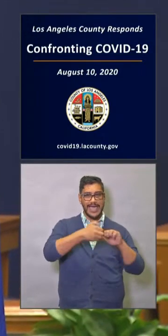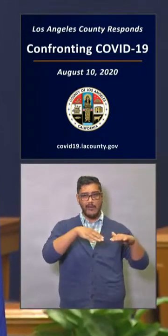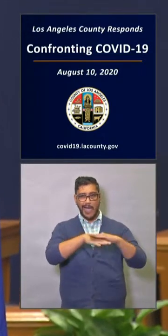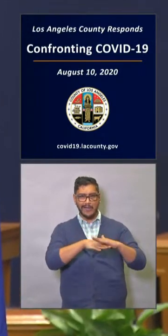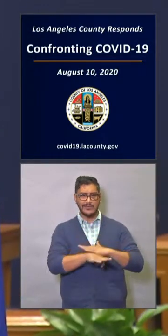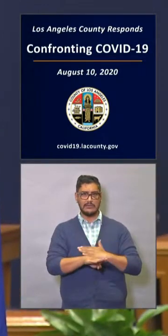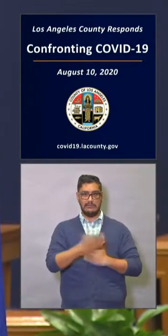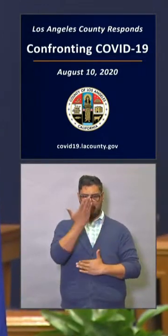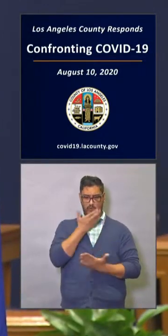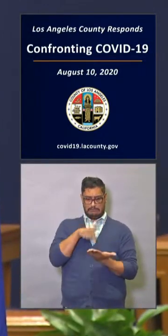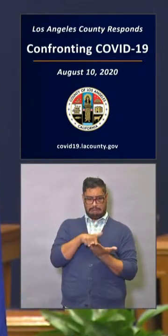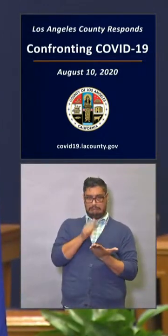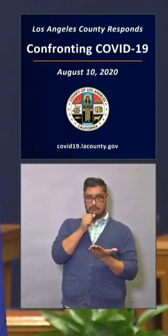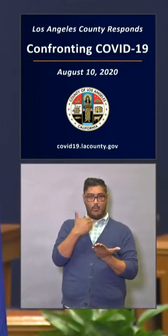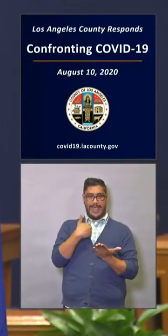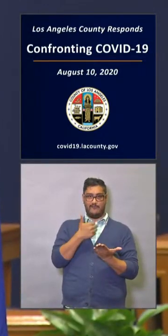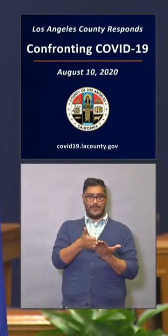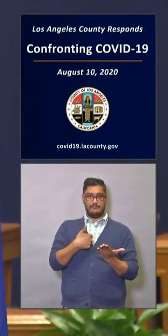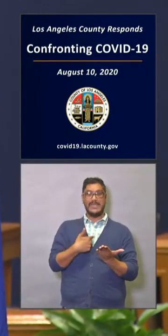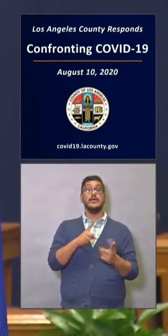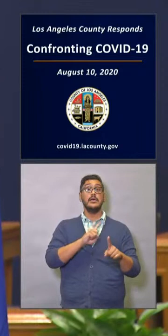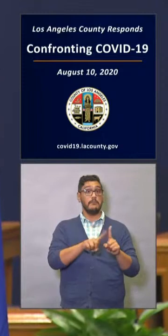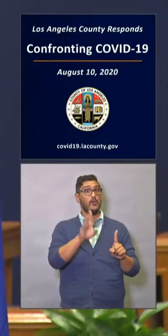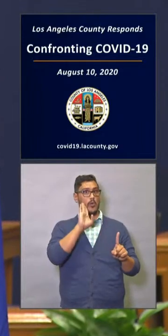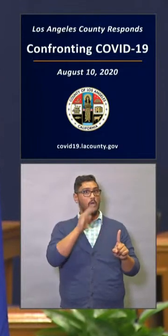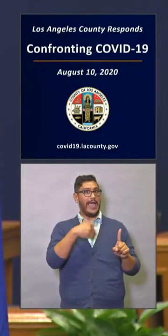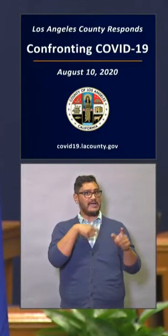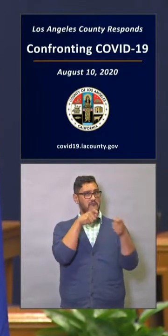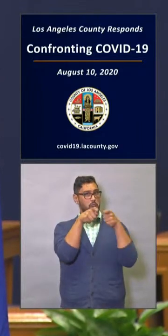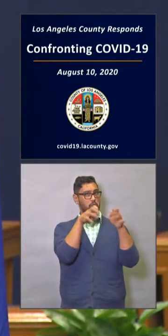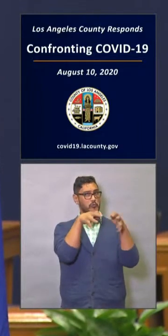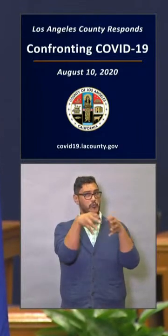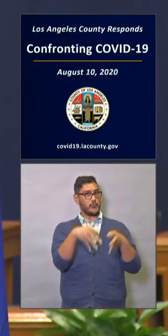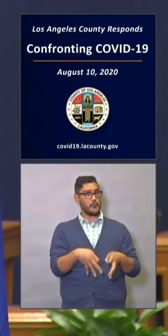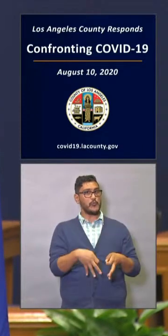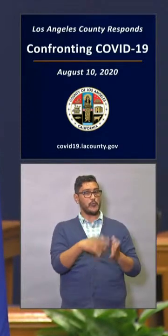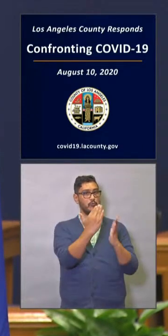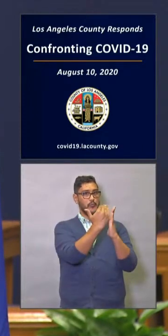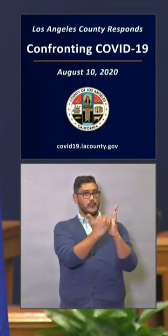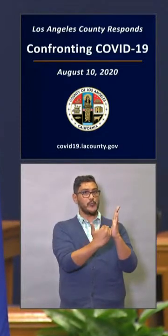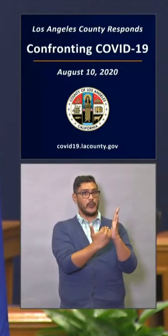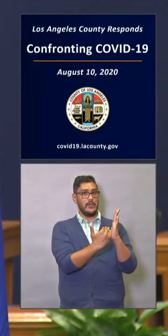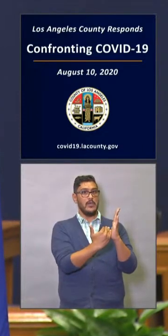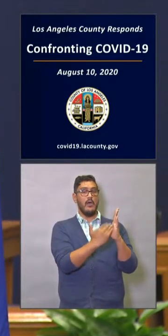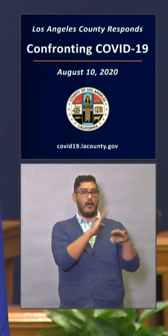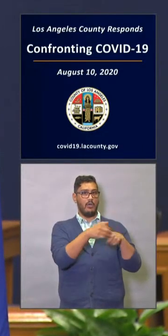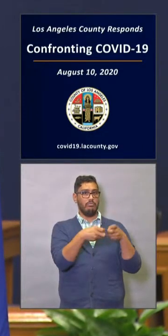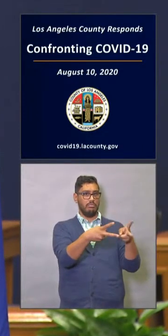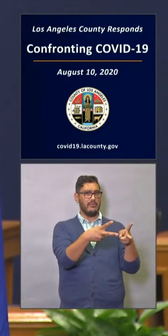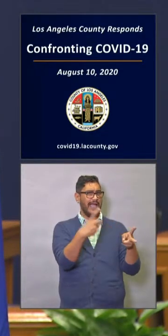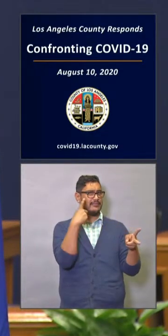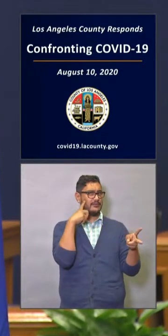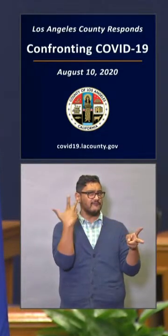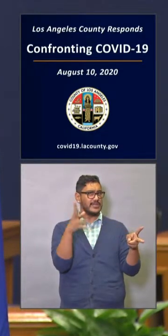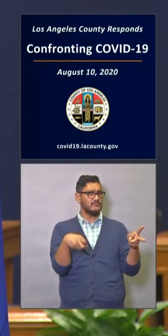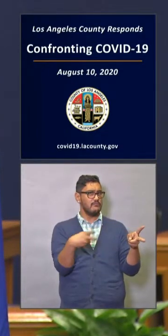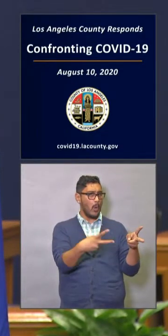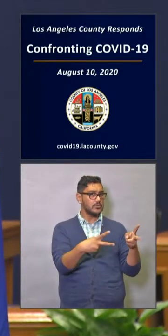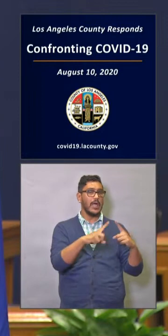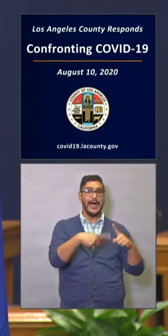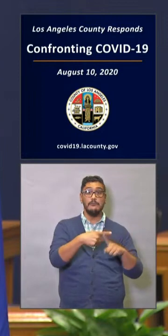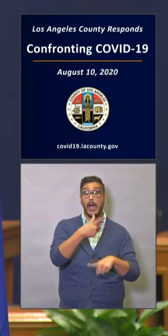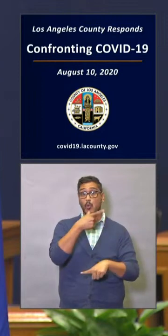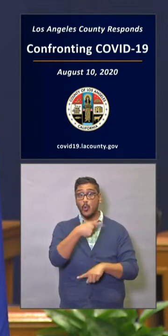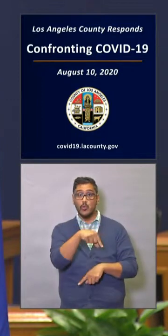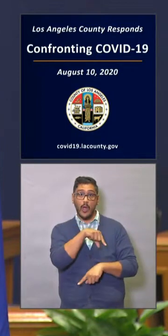have it all in front of me, but we're going to have a detailed sheet that will be up. When I get upstairs, I'm sure that it's already posted in terms of who